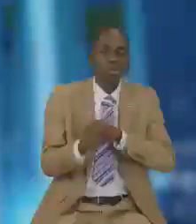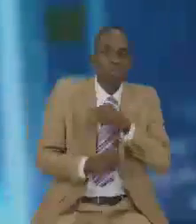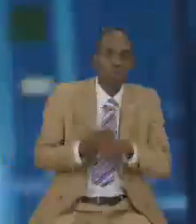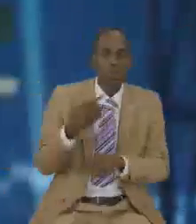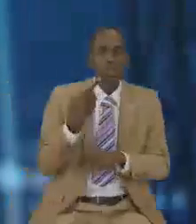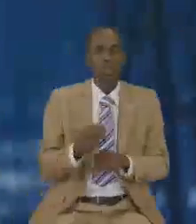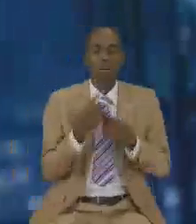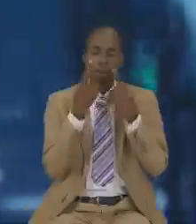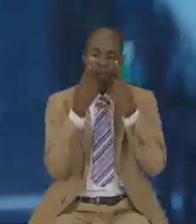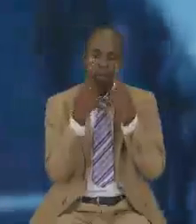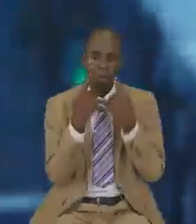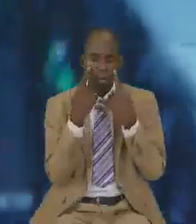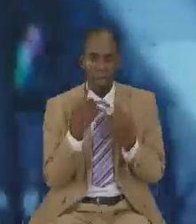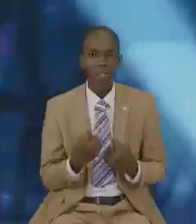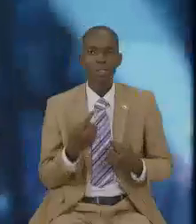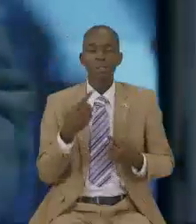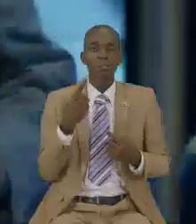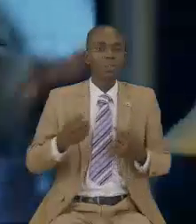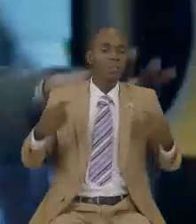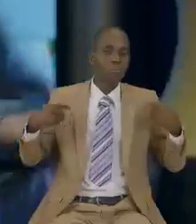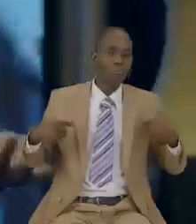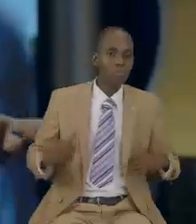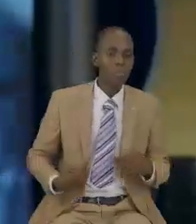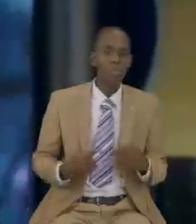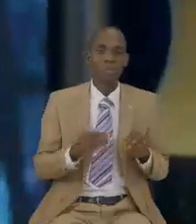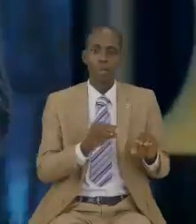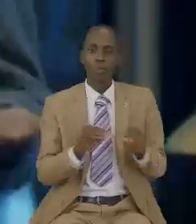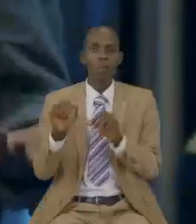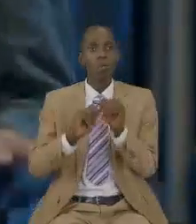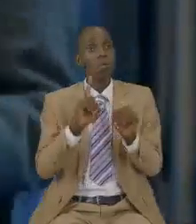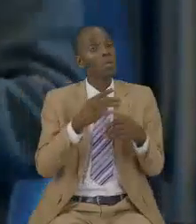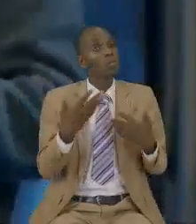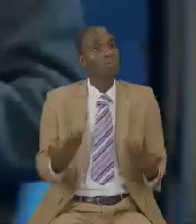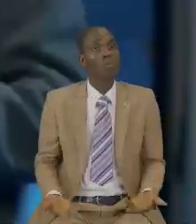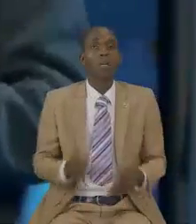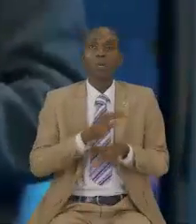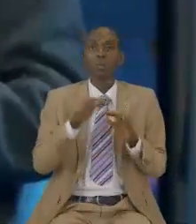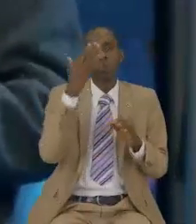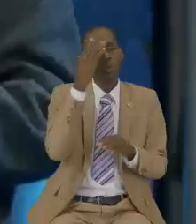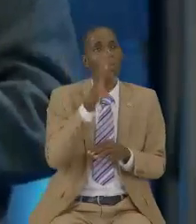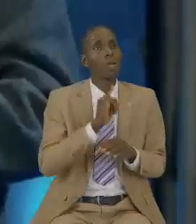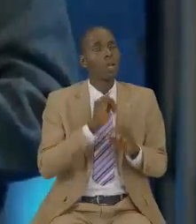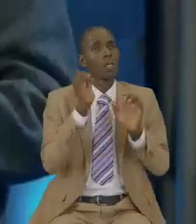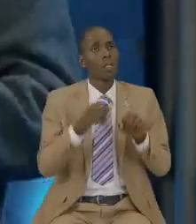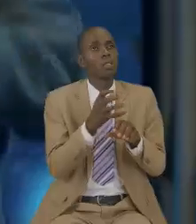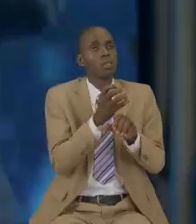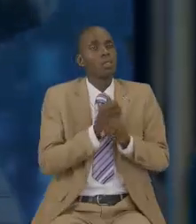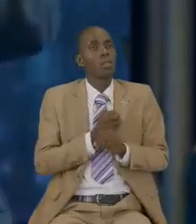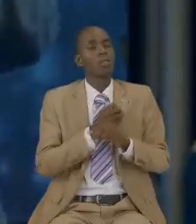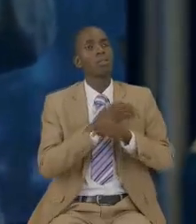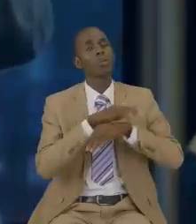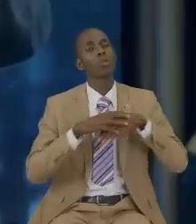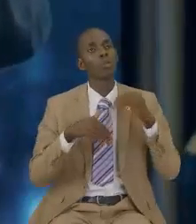crying, the rolling on the ground, going about, I don't know where I will get relief.